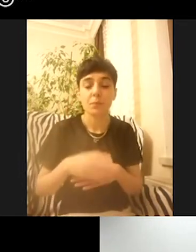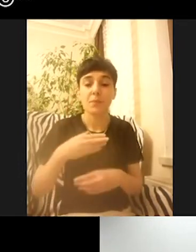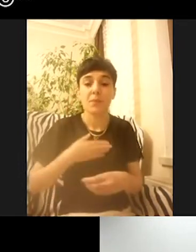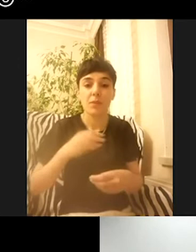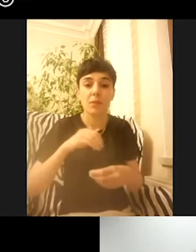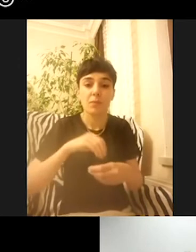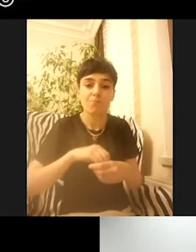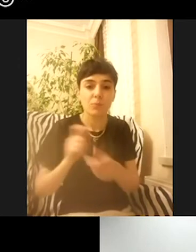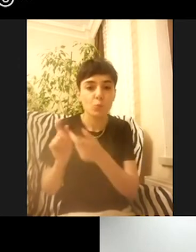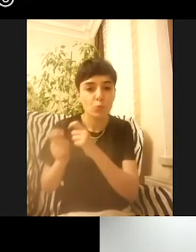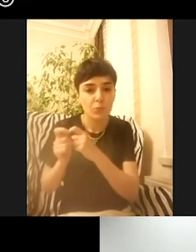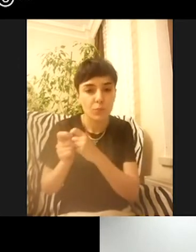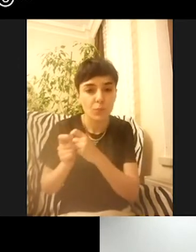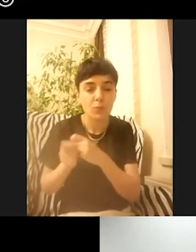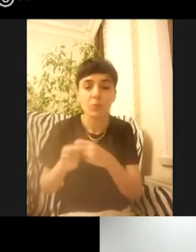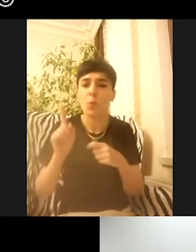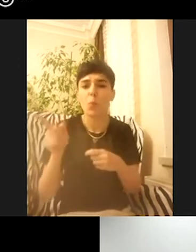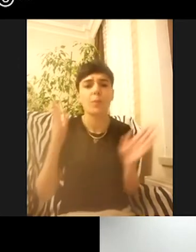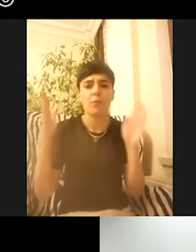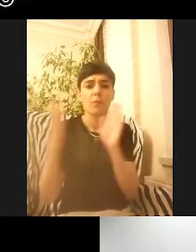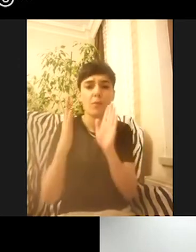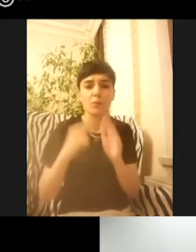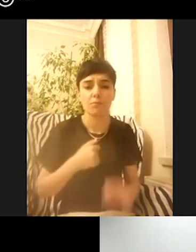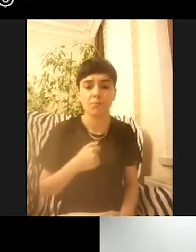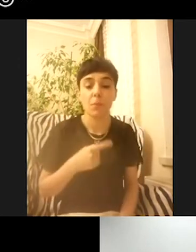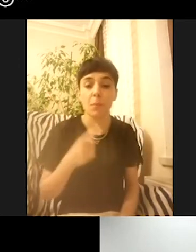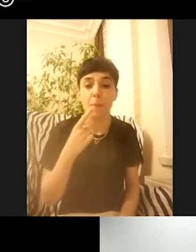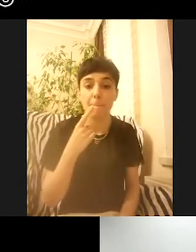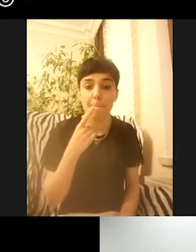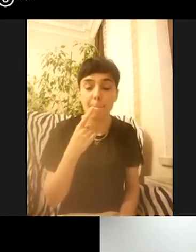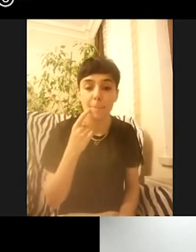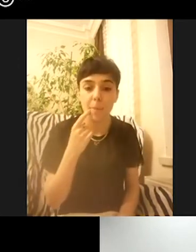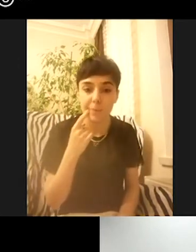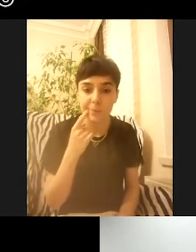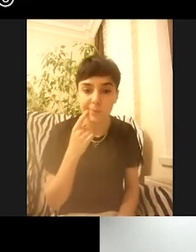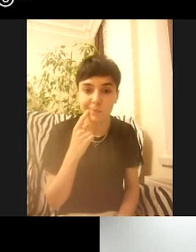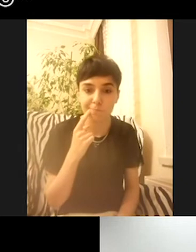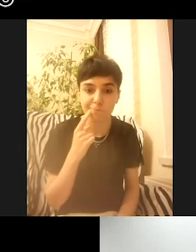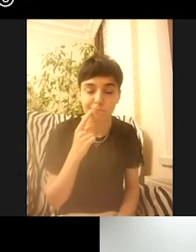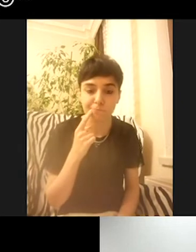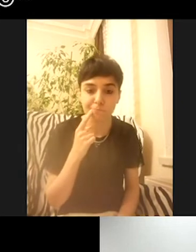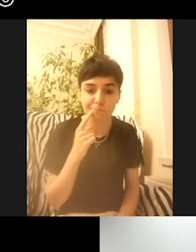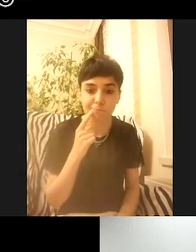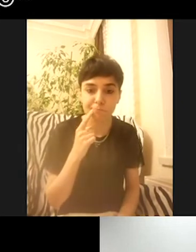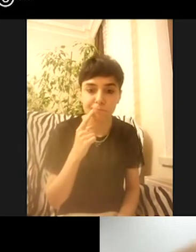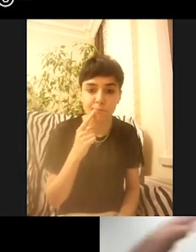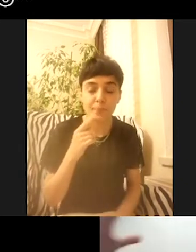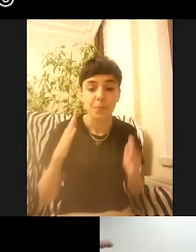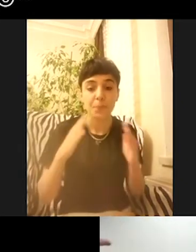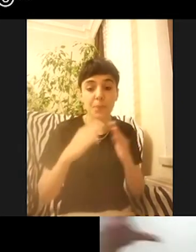that's from back home. So for example, a lot of Turkish, Moroccan, Bosnian, I'm currently in Bosnia,